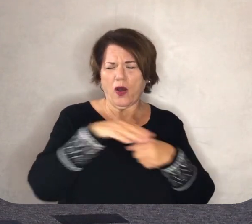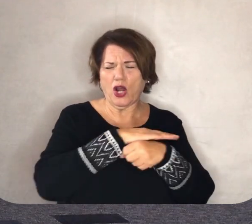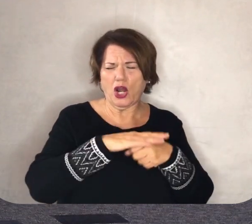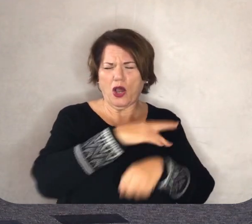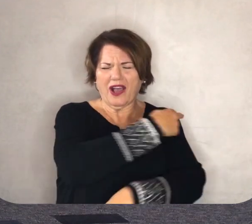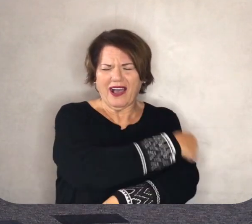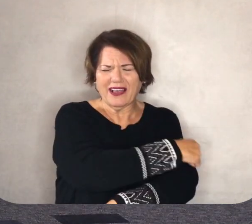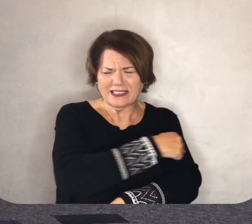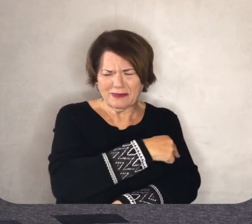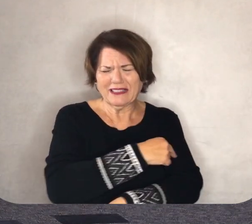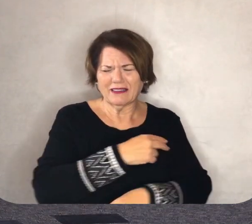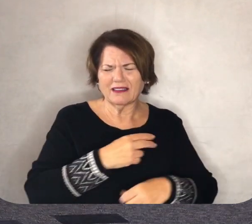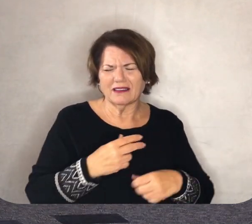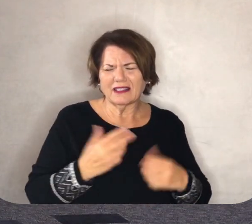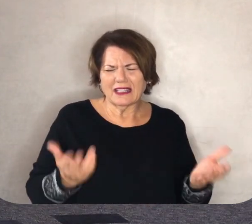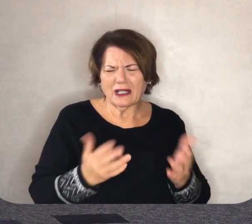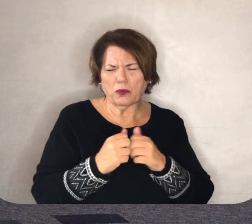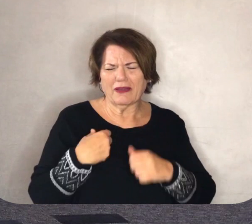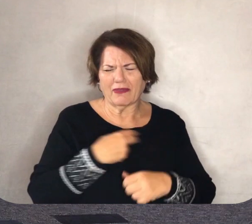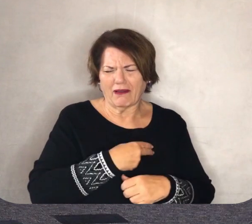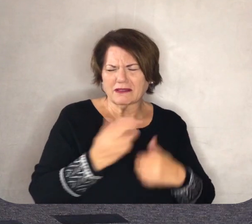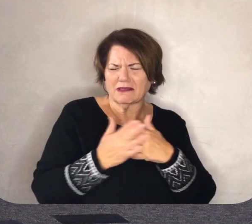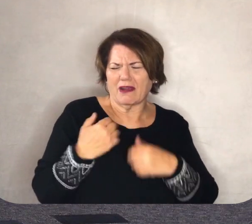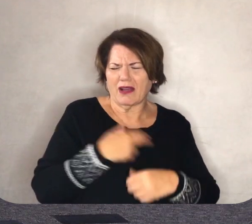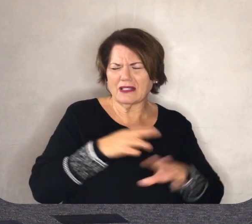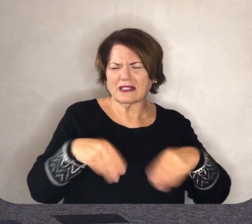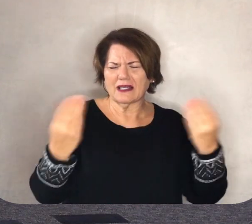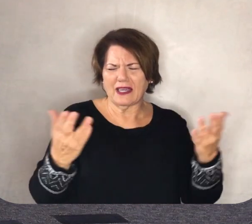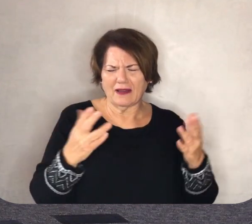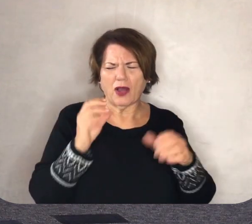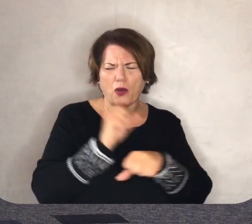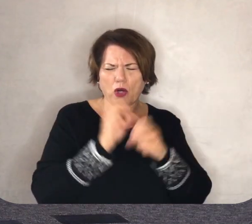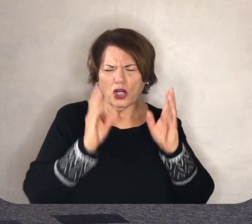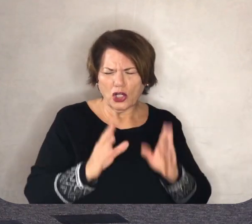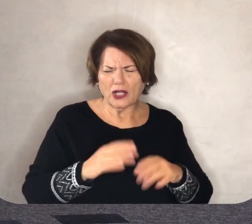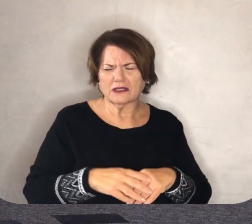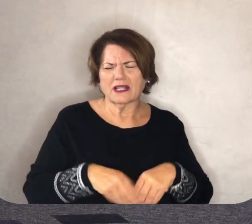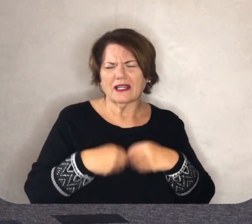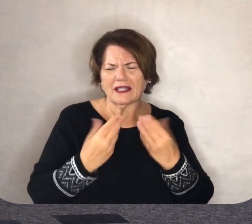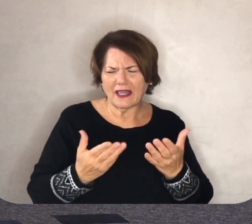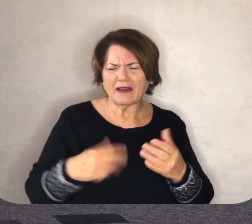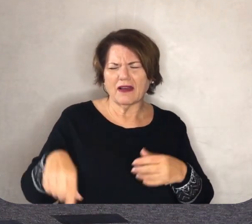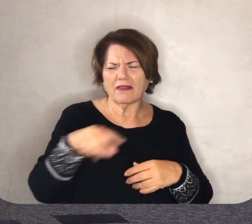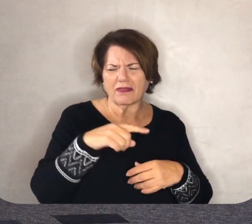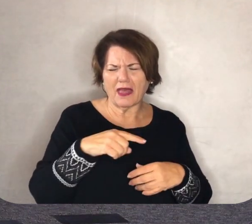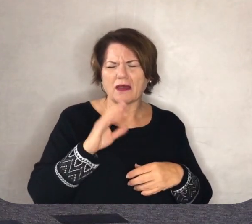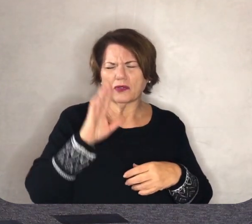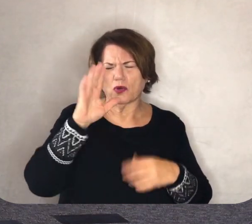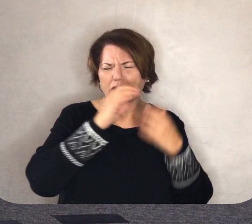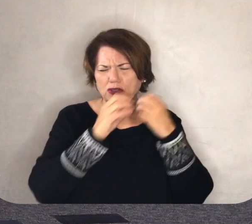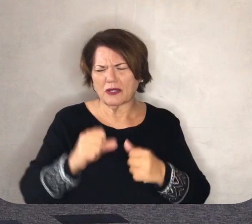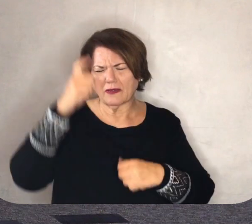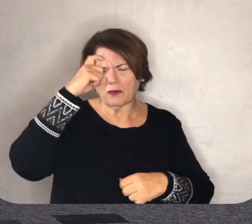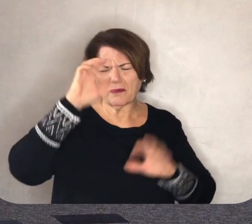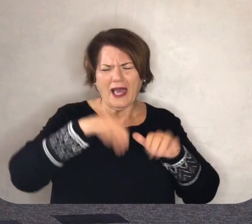CME hospital, any of those places, God, would you give the workers there just a sense of your strength and your wisdom to know how best to